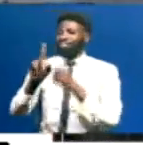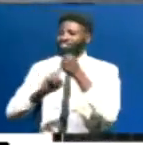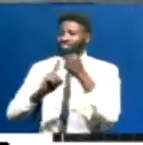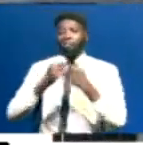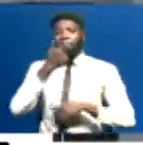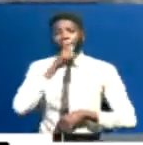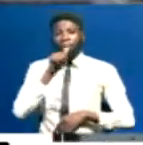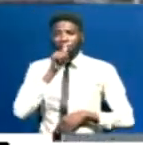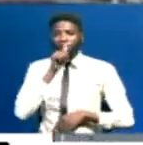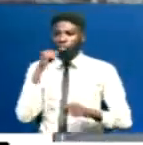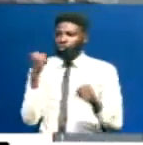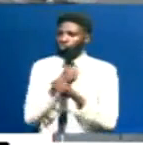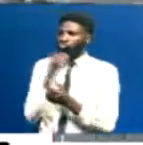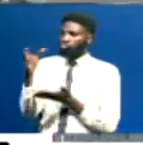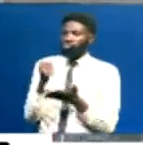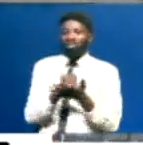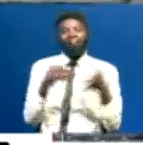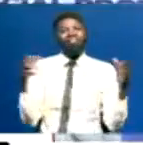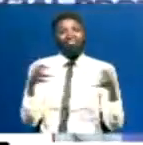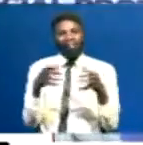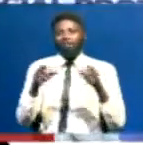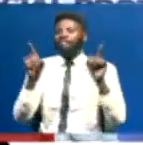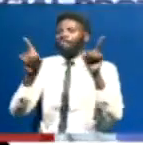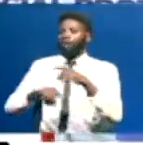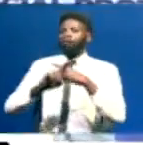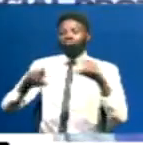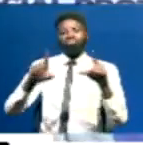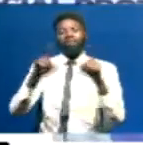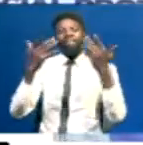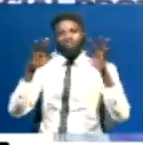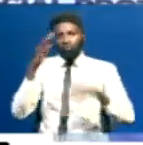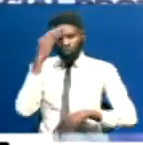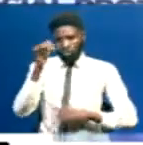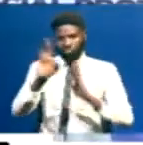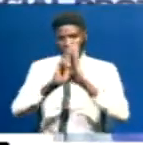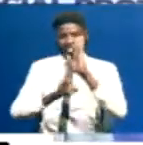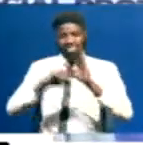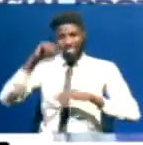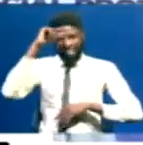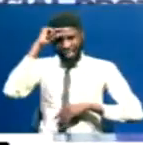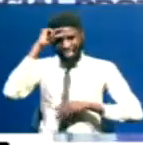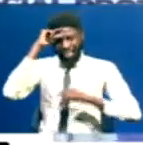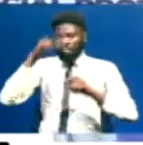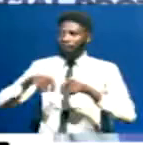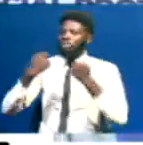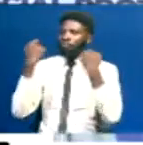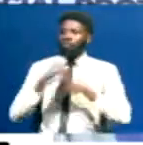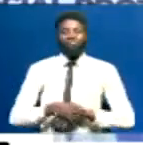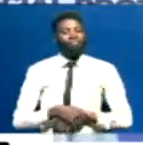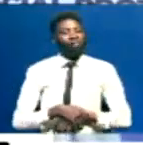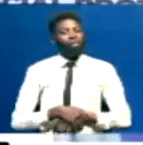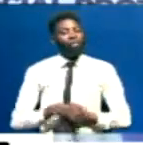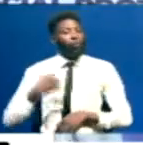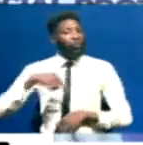for going against the set regulation by the state. And as a ministry, currently we have deregistered about 26 of